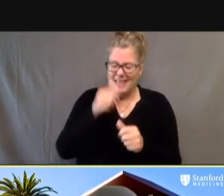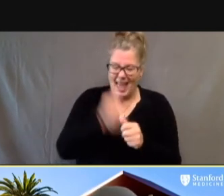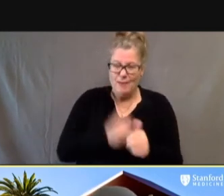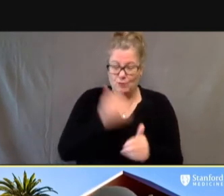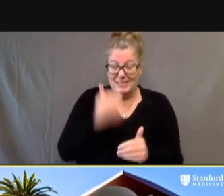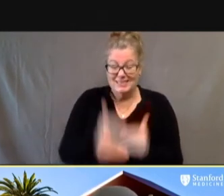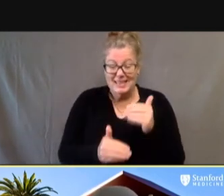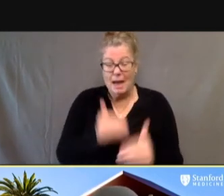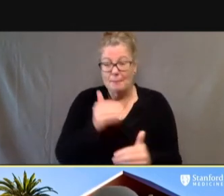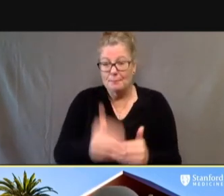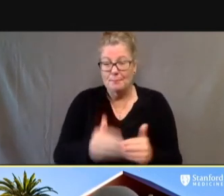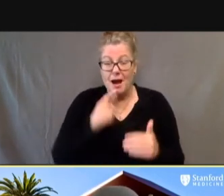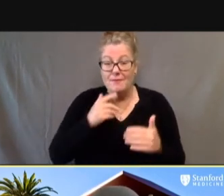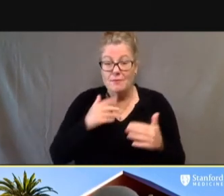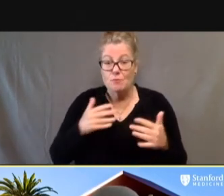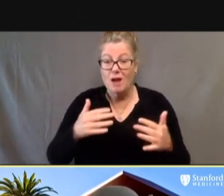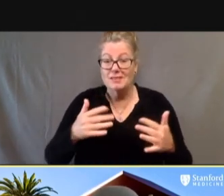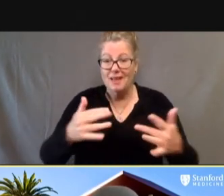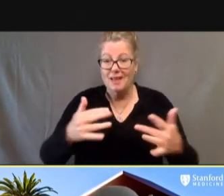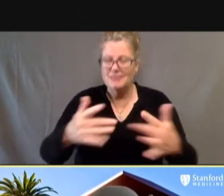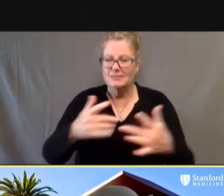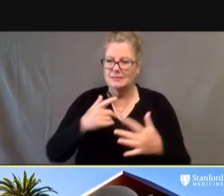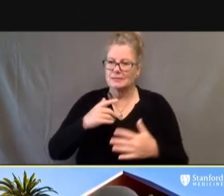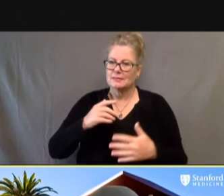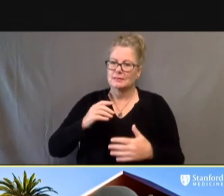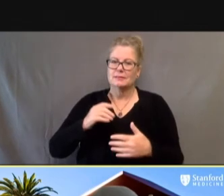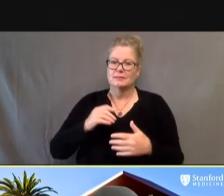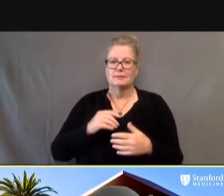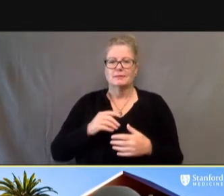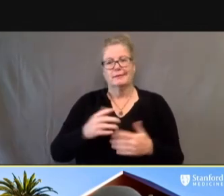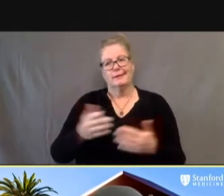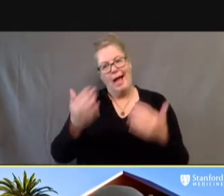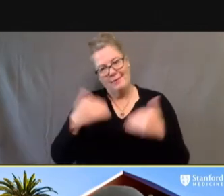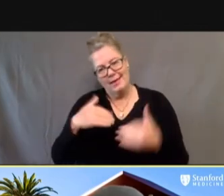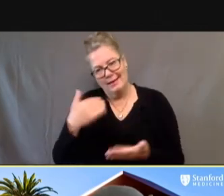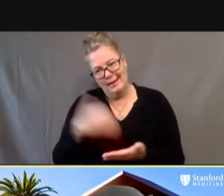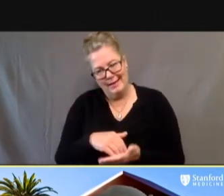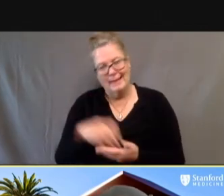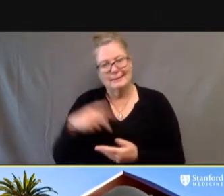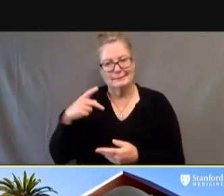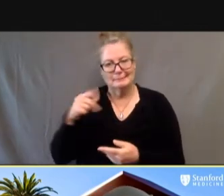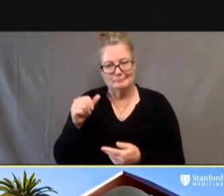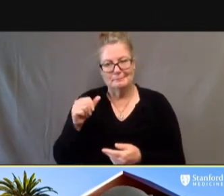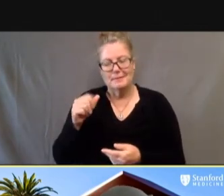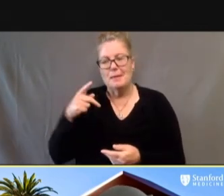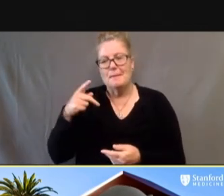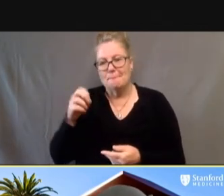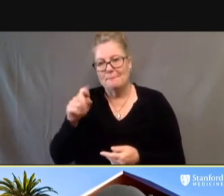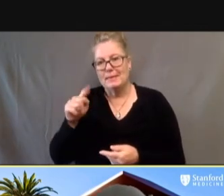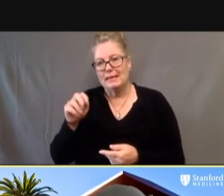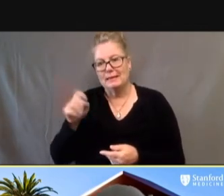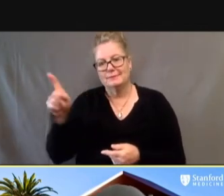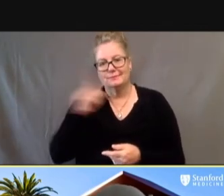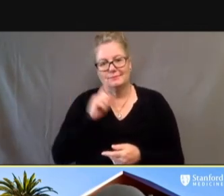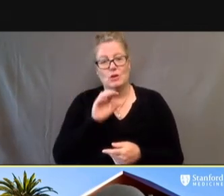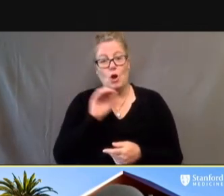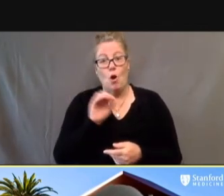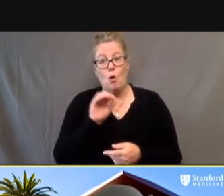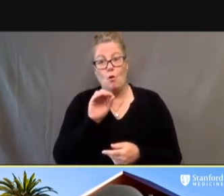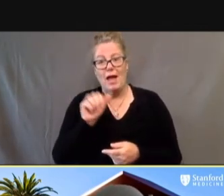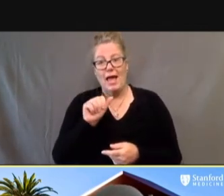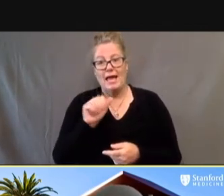process. And then going to those acronyms that Pete referred to, the OAE is our Office of